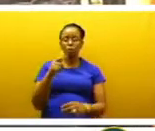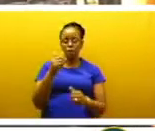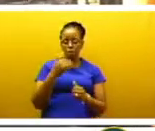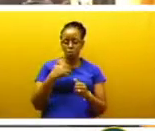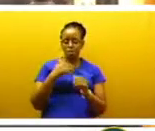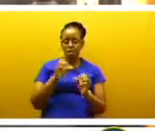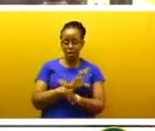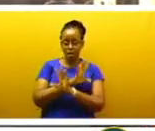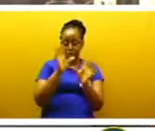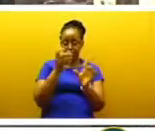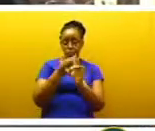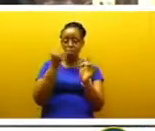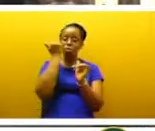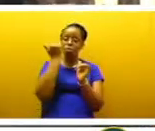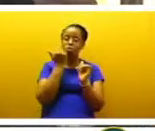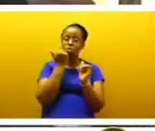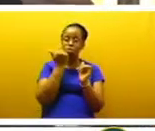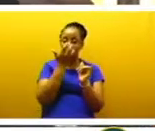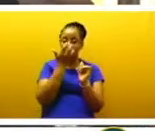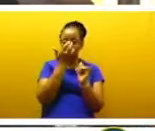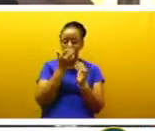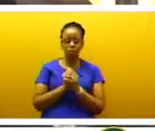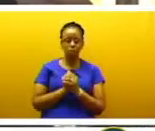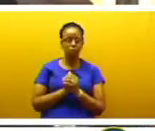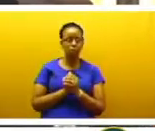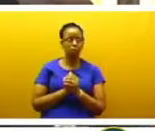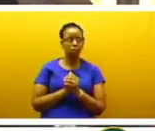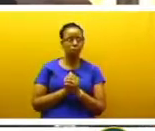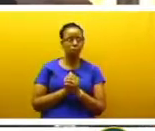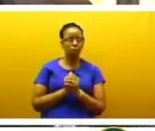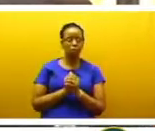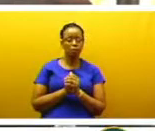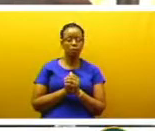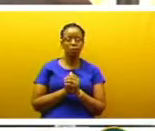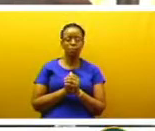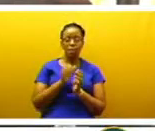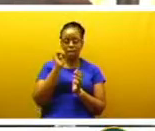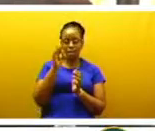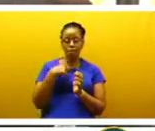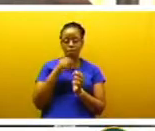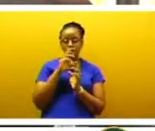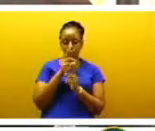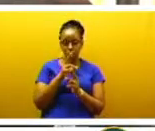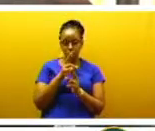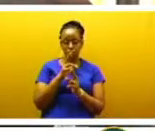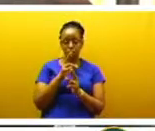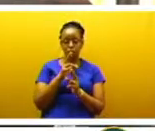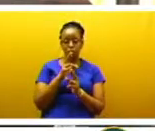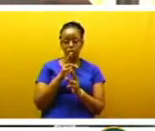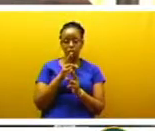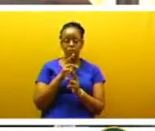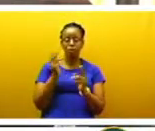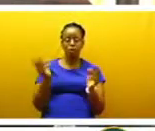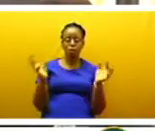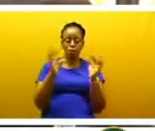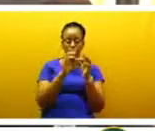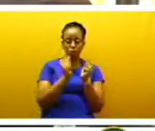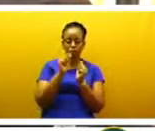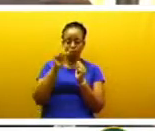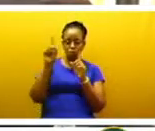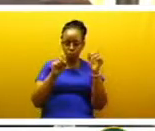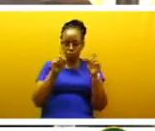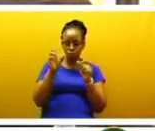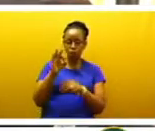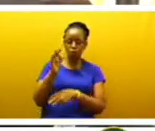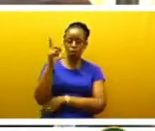court whether the replies and responses relate to questions of